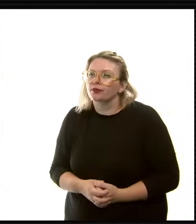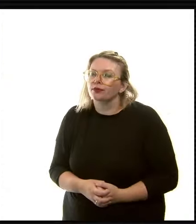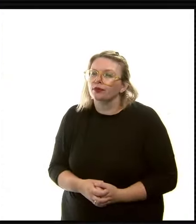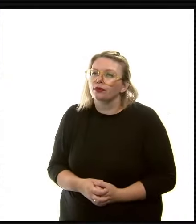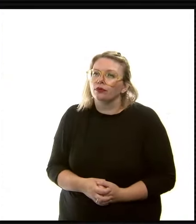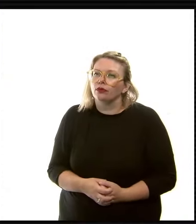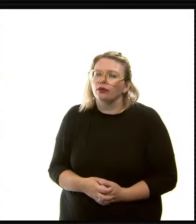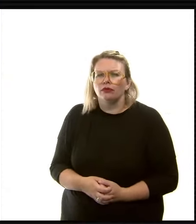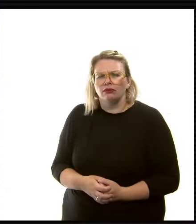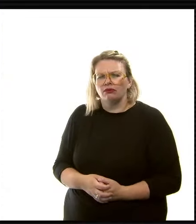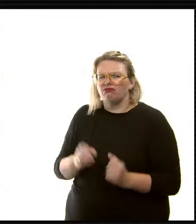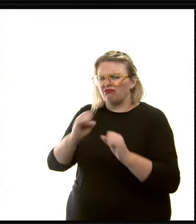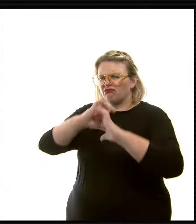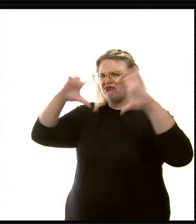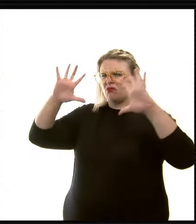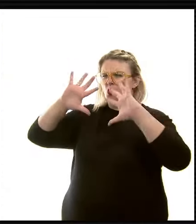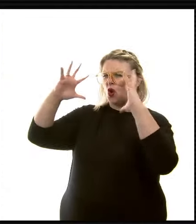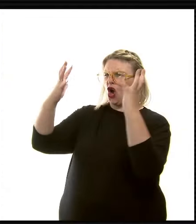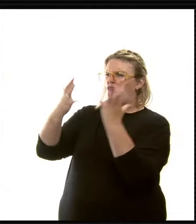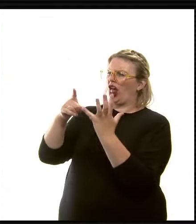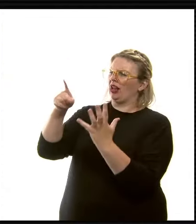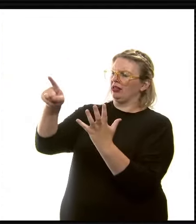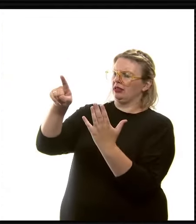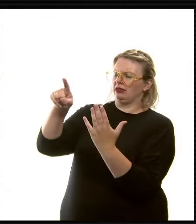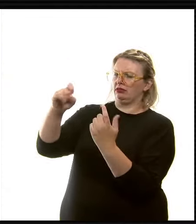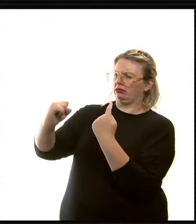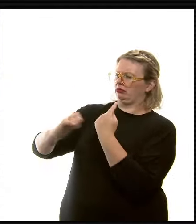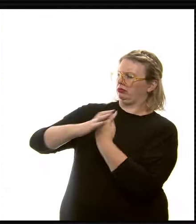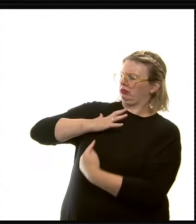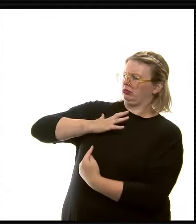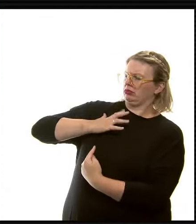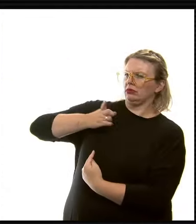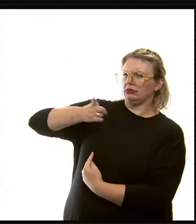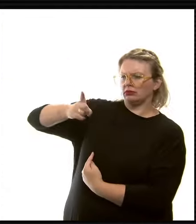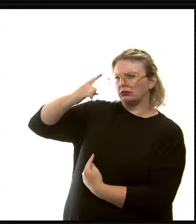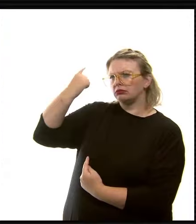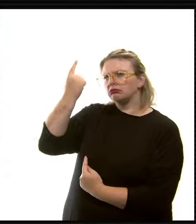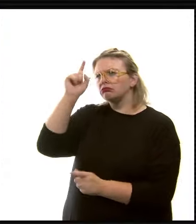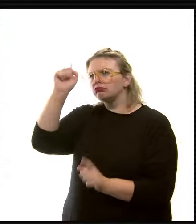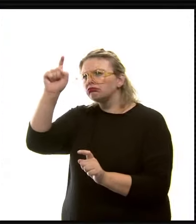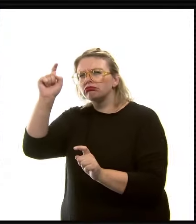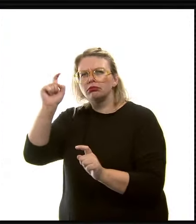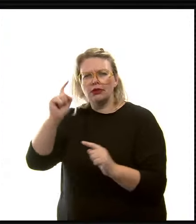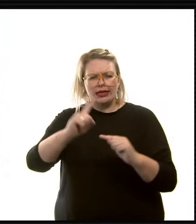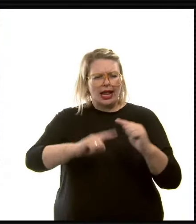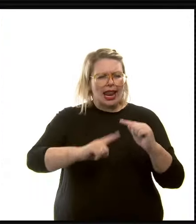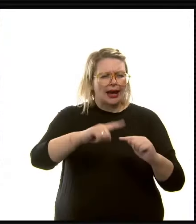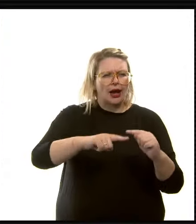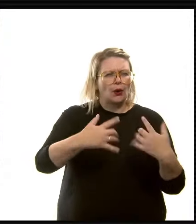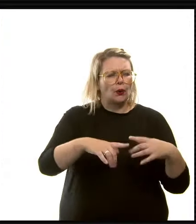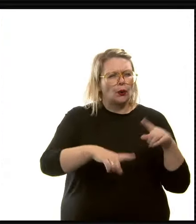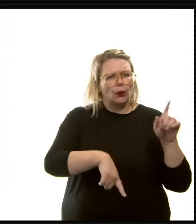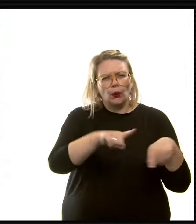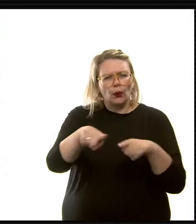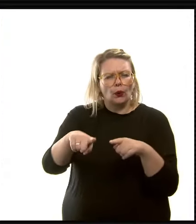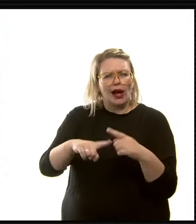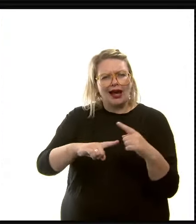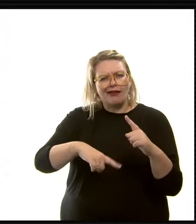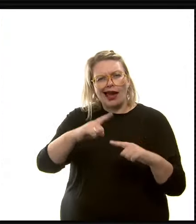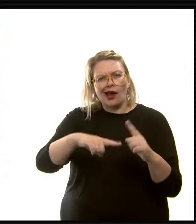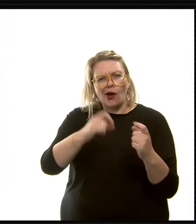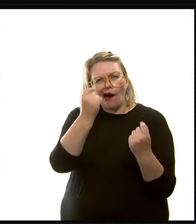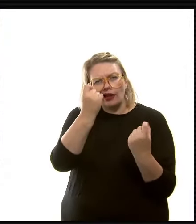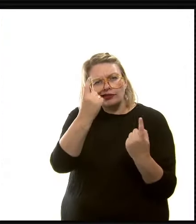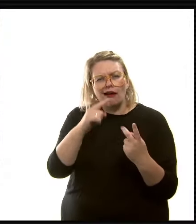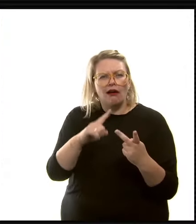and look to the source. Look to the innovators, look to the Lego group. Whether it's LEGO Ideas platforms, whether